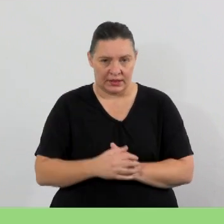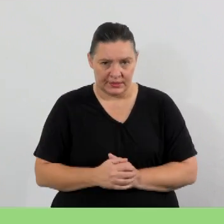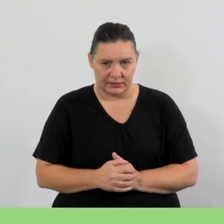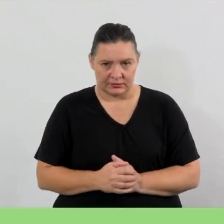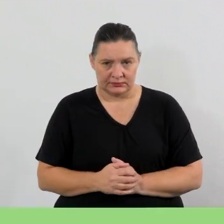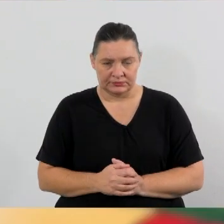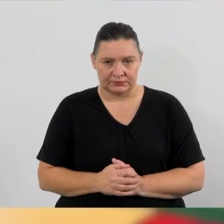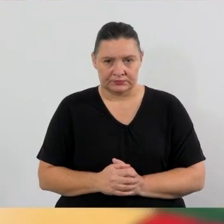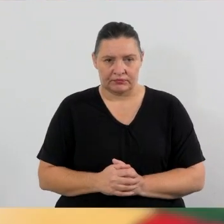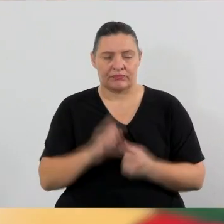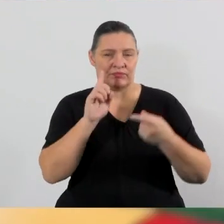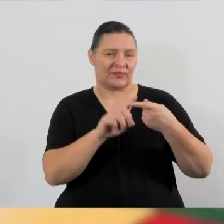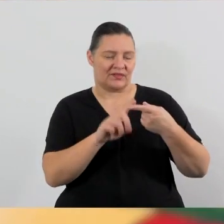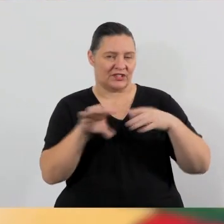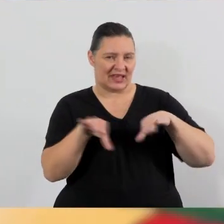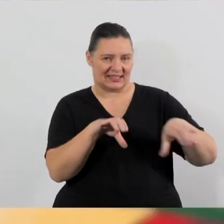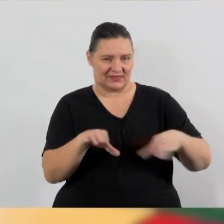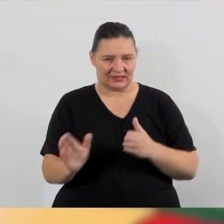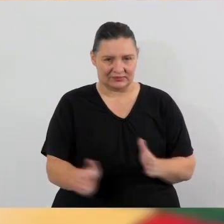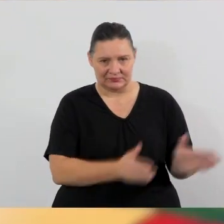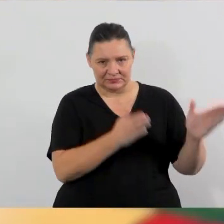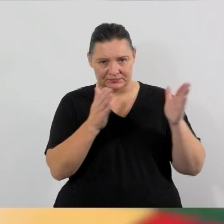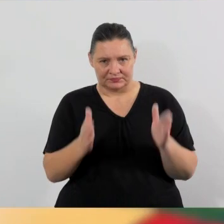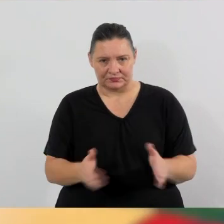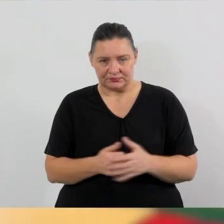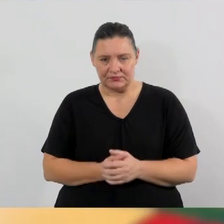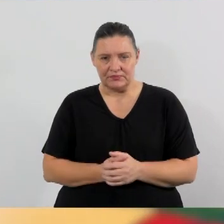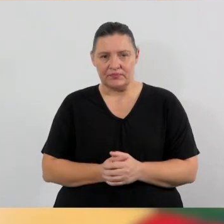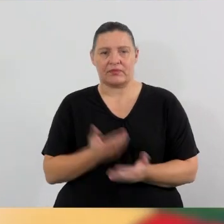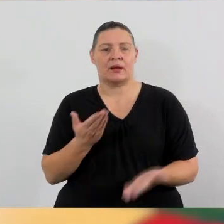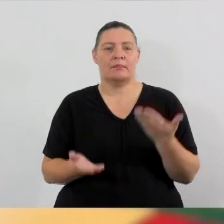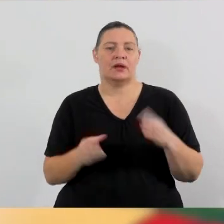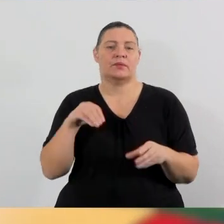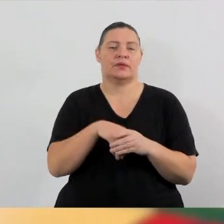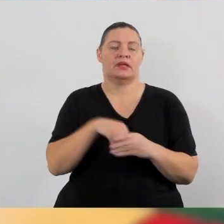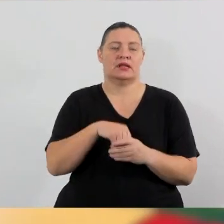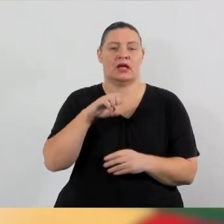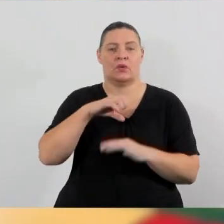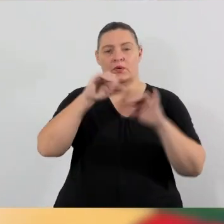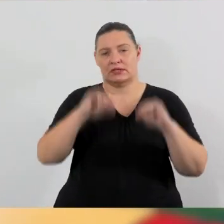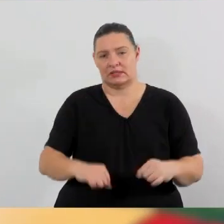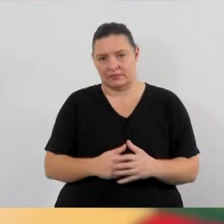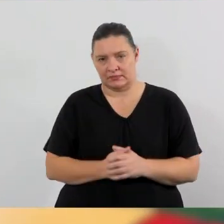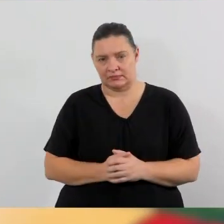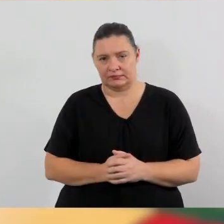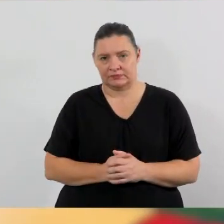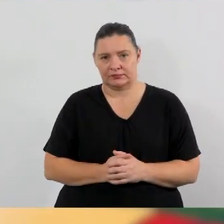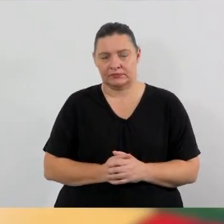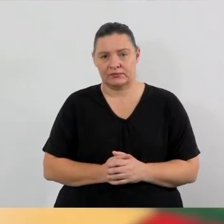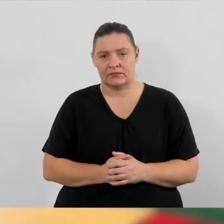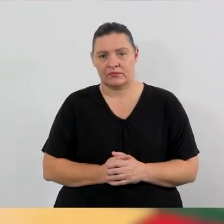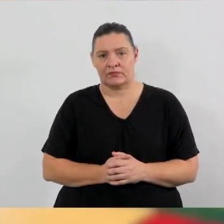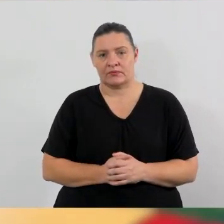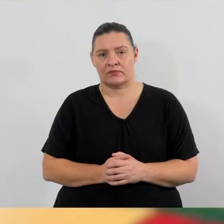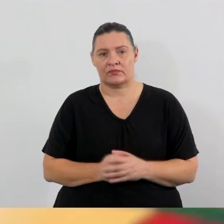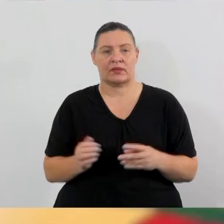So that is the first activity that we had to do about the balance in ecosystems. So we are quickly going to move on